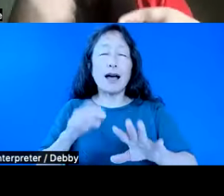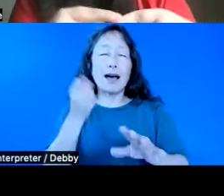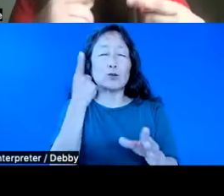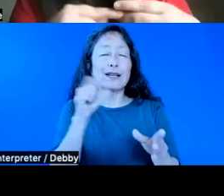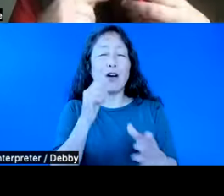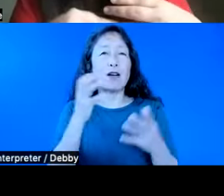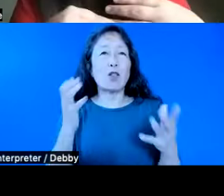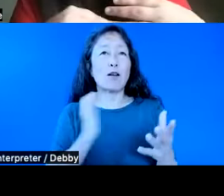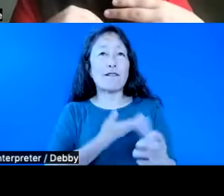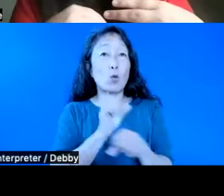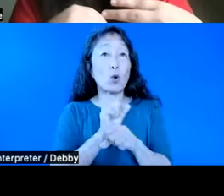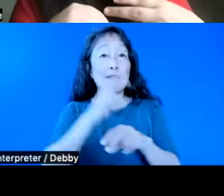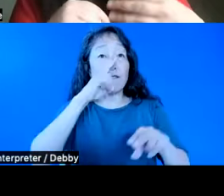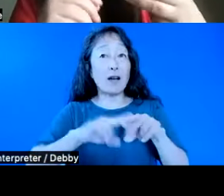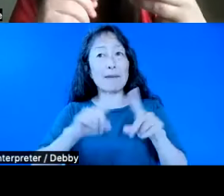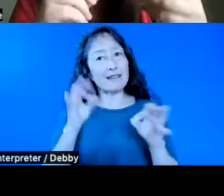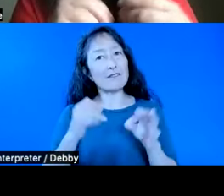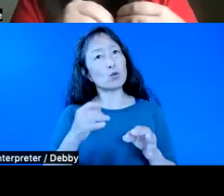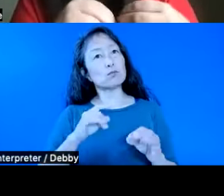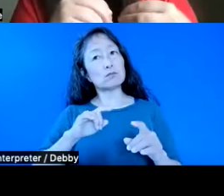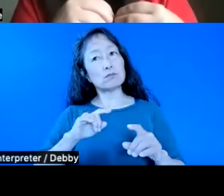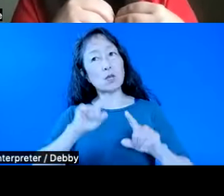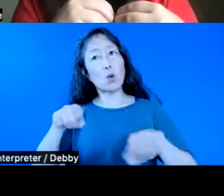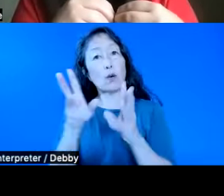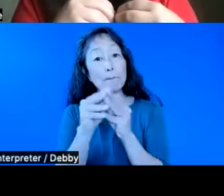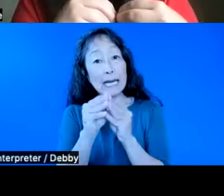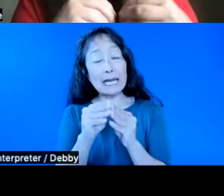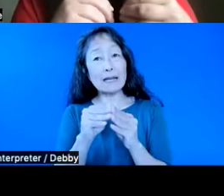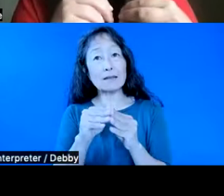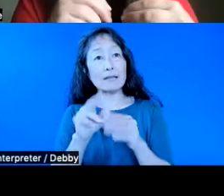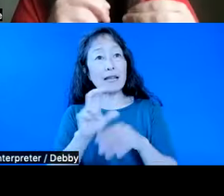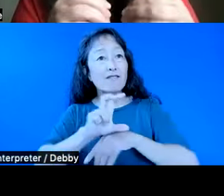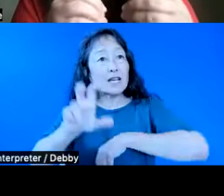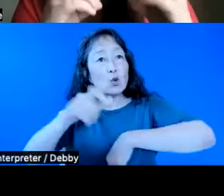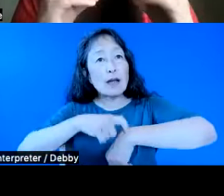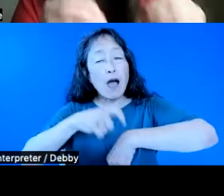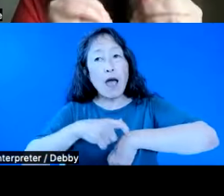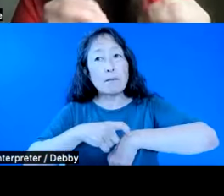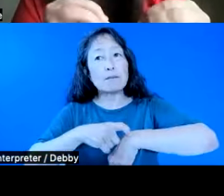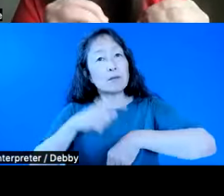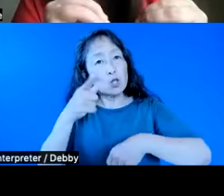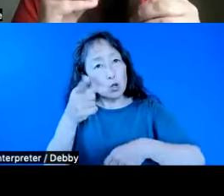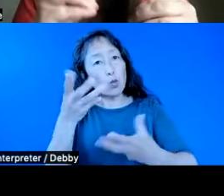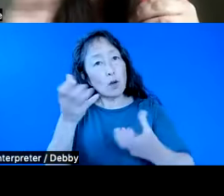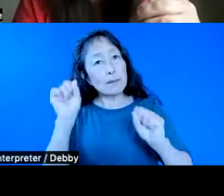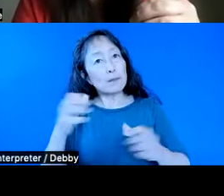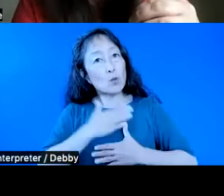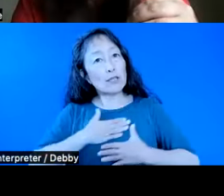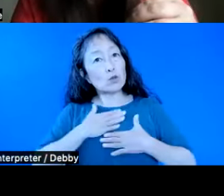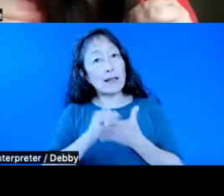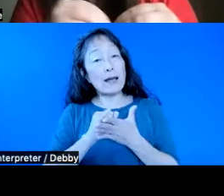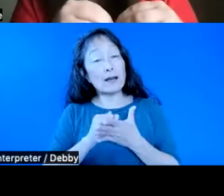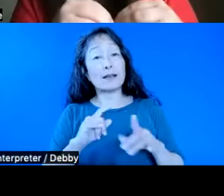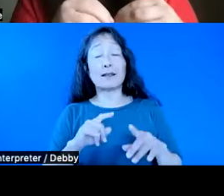your time, energy, heart, you want to have it be enjoyable in some sort of way. But they also weren't seeing any changes happening within their